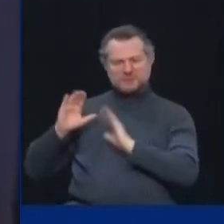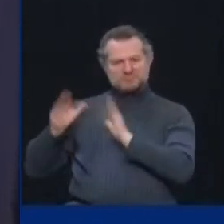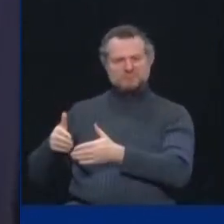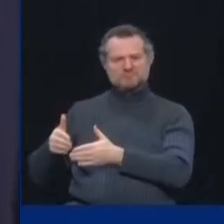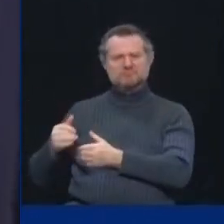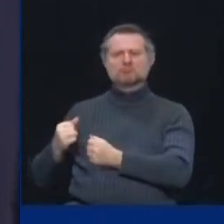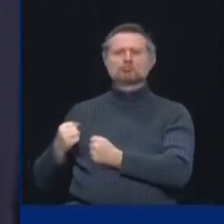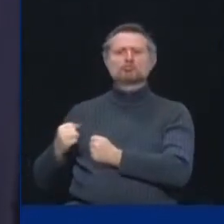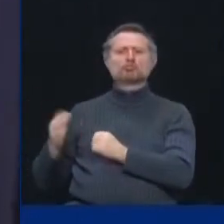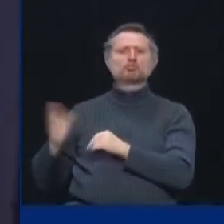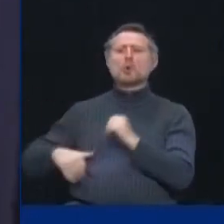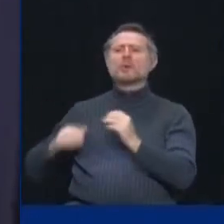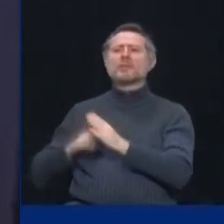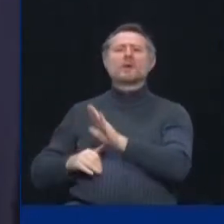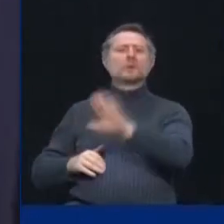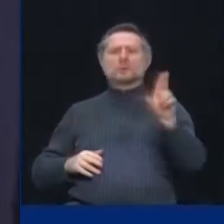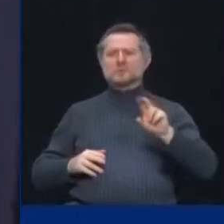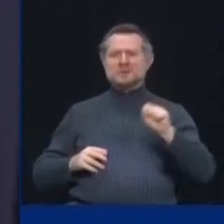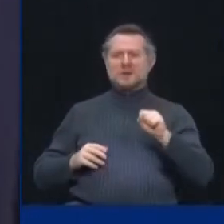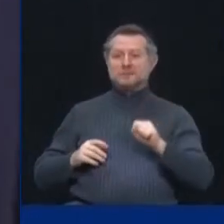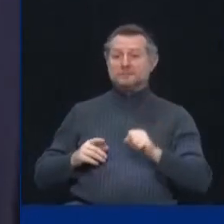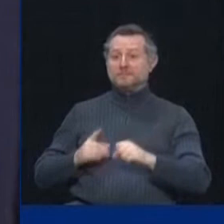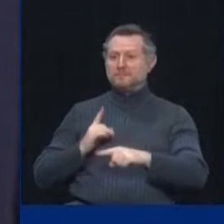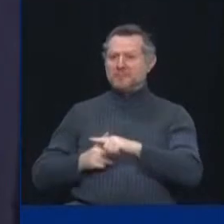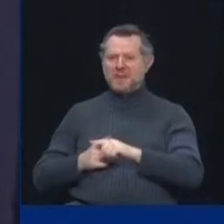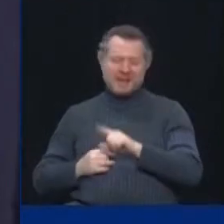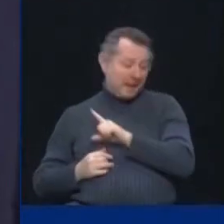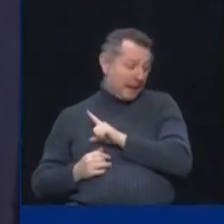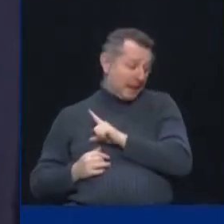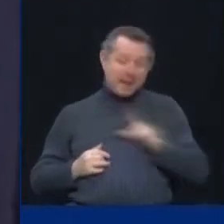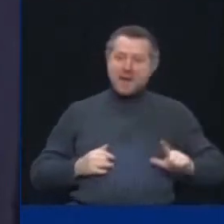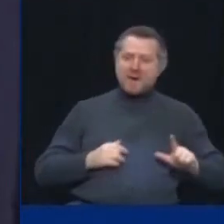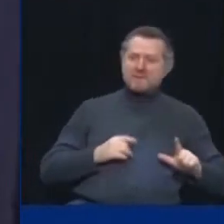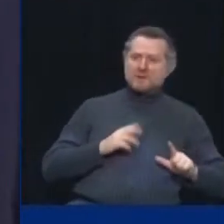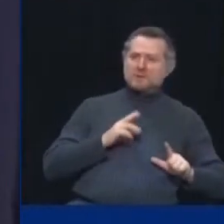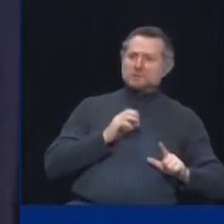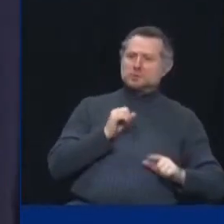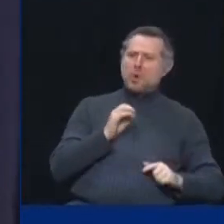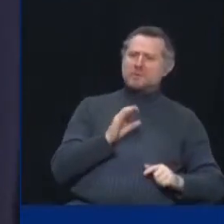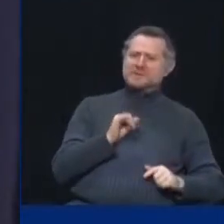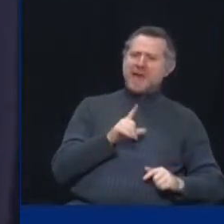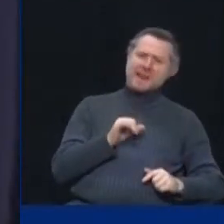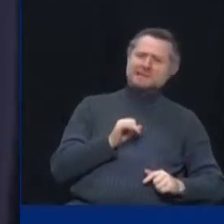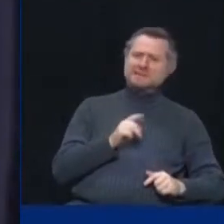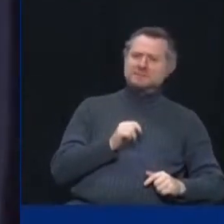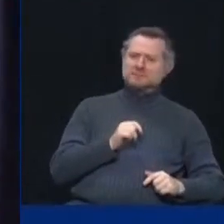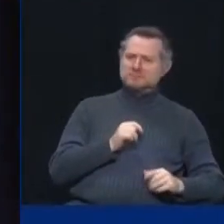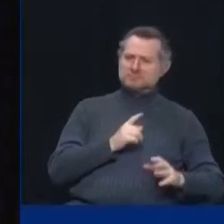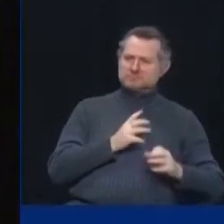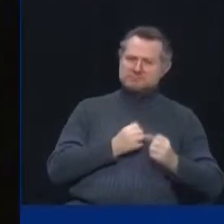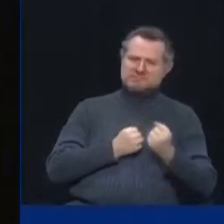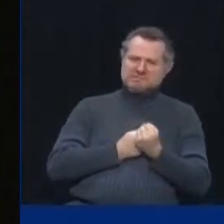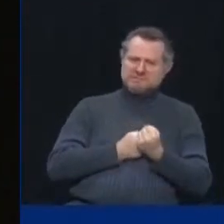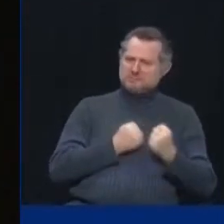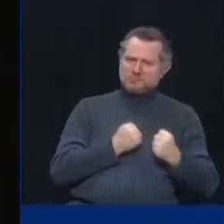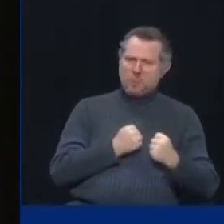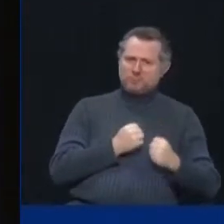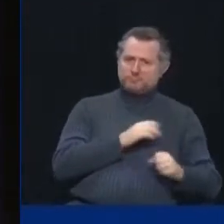have the most rabid socialists you're going to find anywhere. So to get something